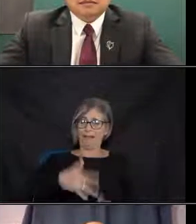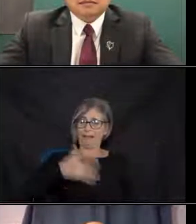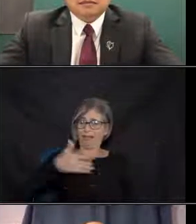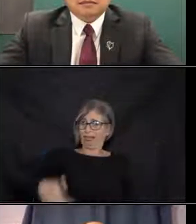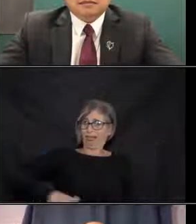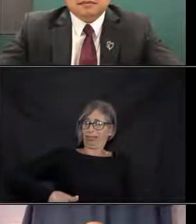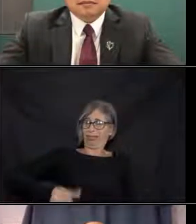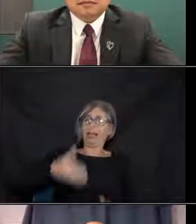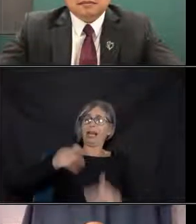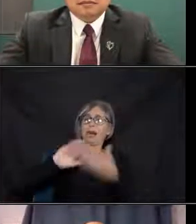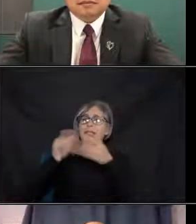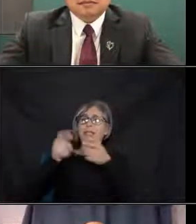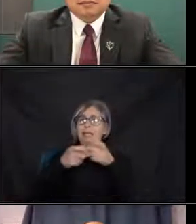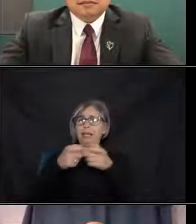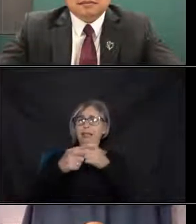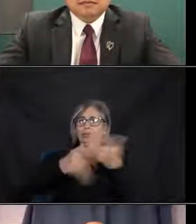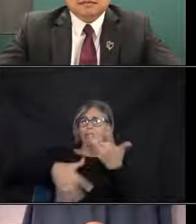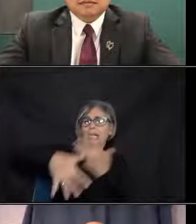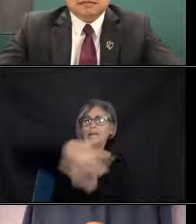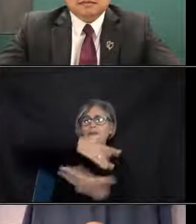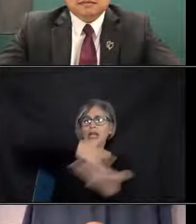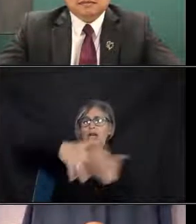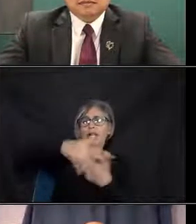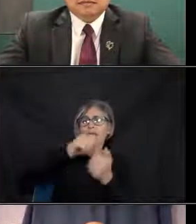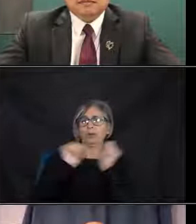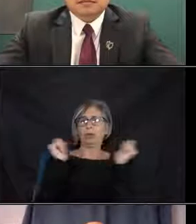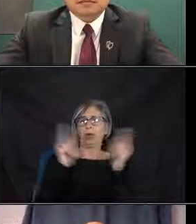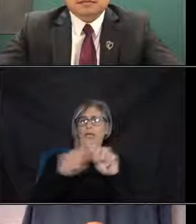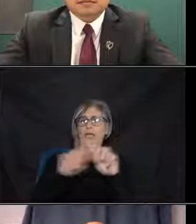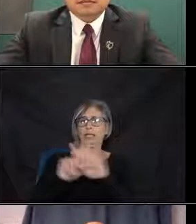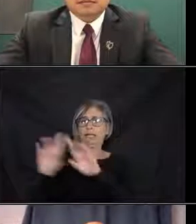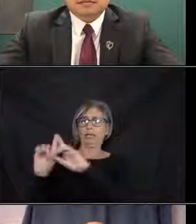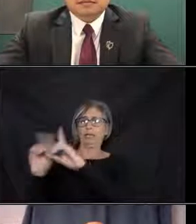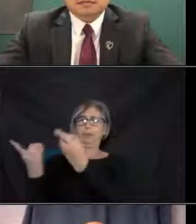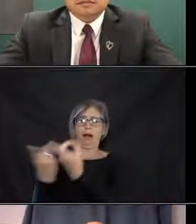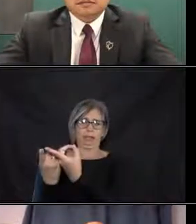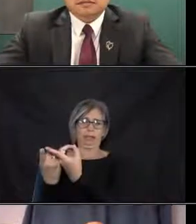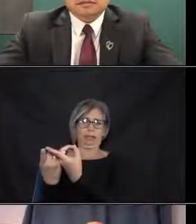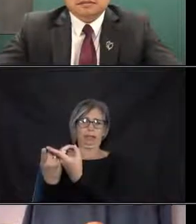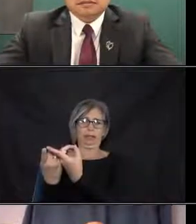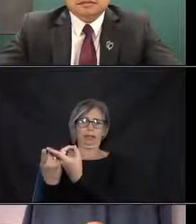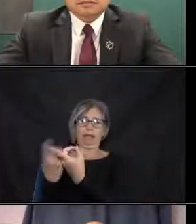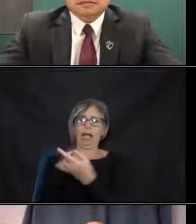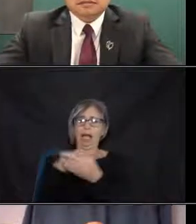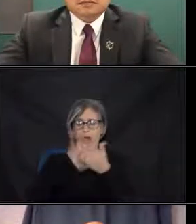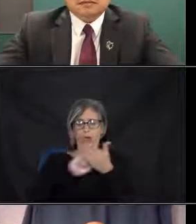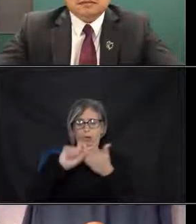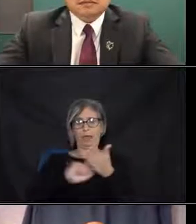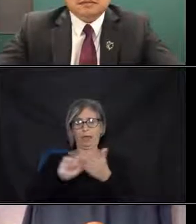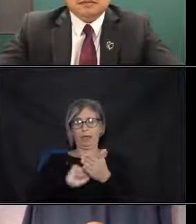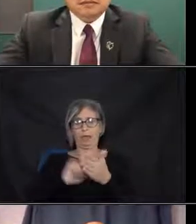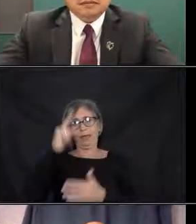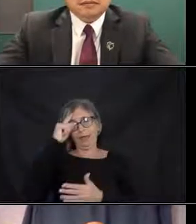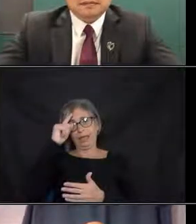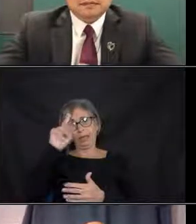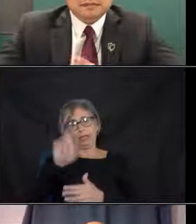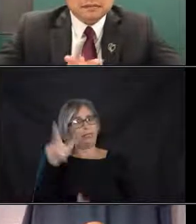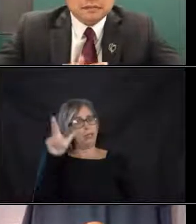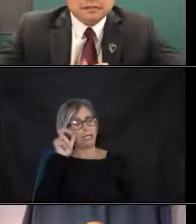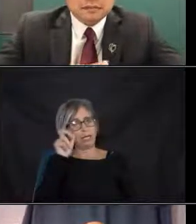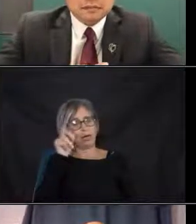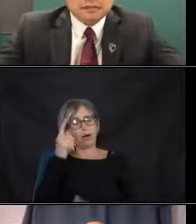our city manager interacts with all the different departments. And I wrote them out because I think we all need to hear everything